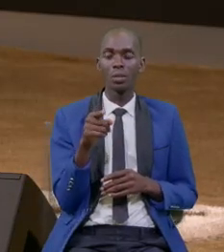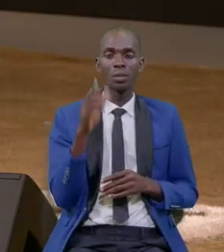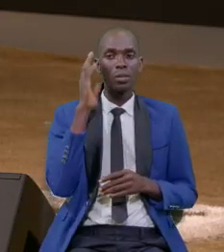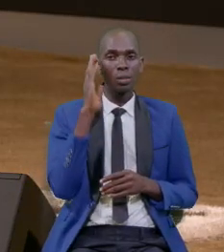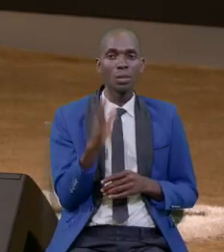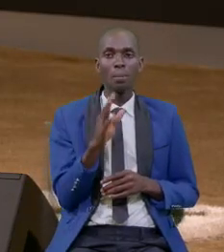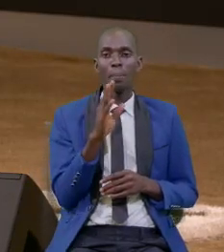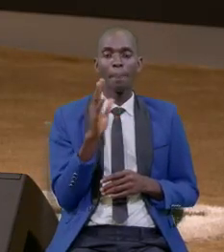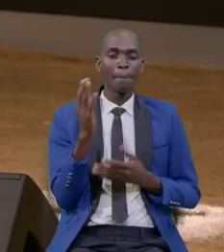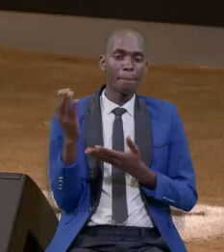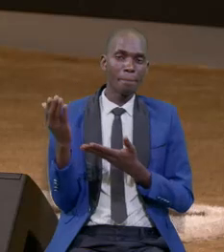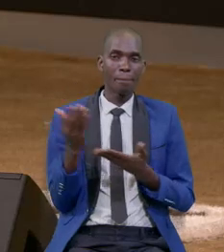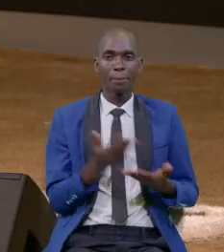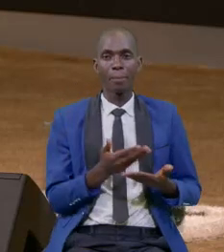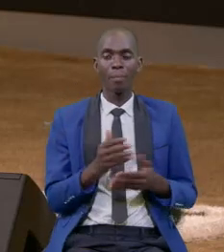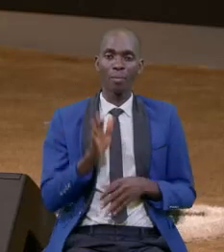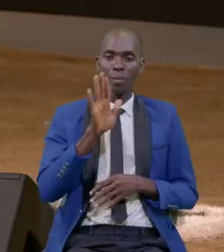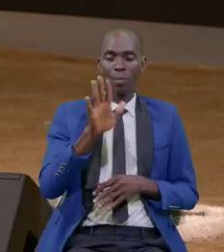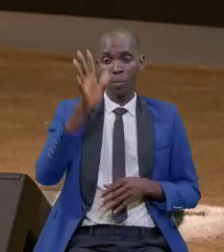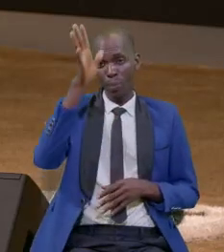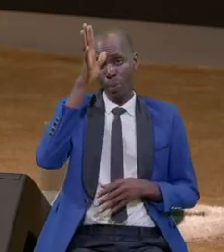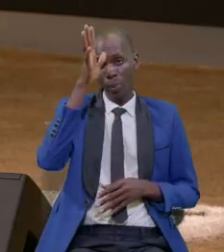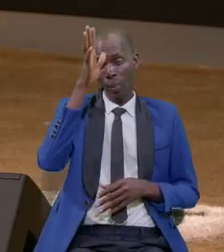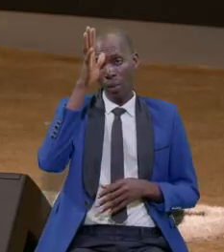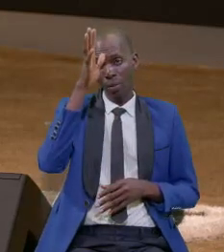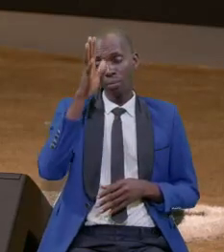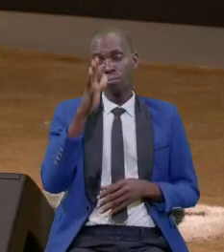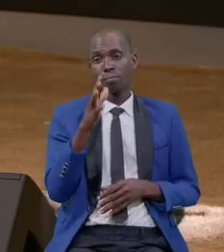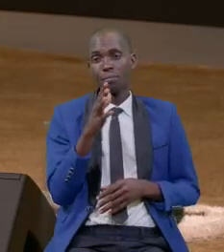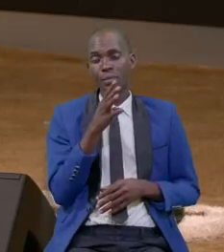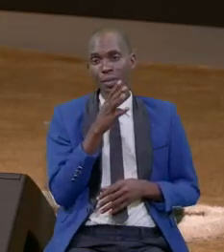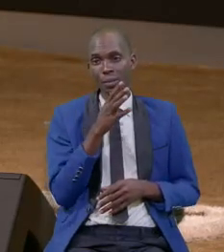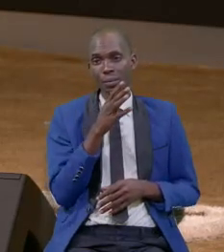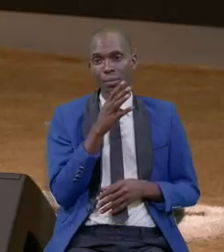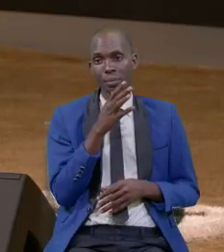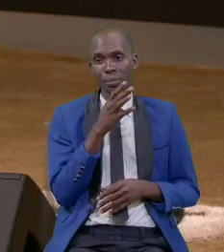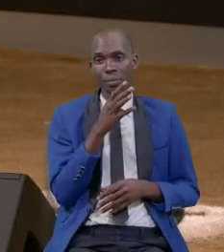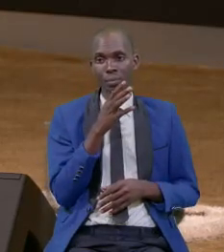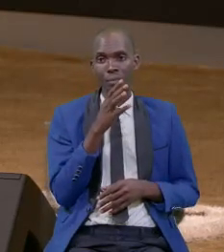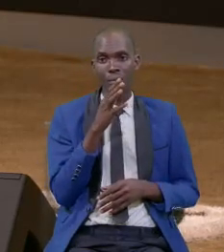shalt bring thy father, thy mother,